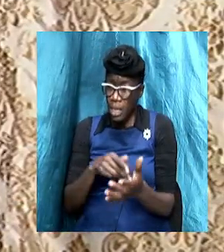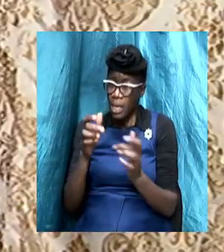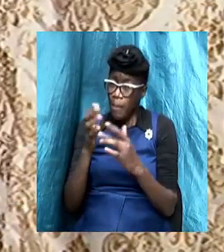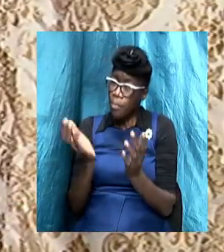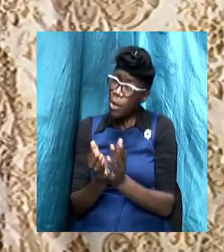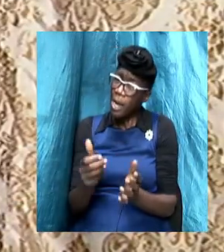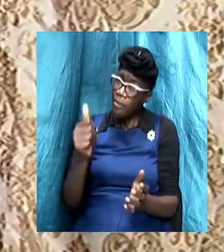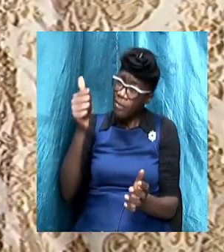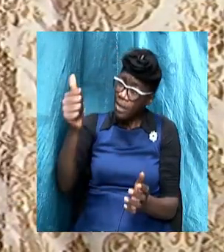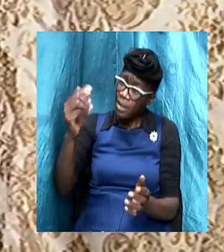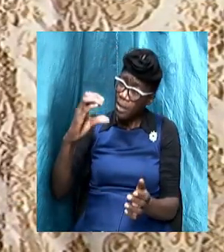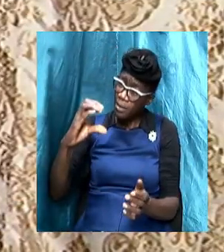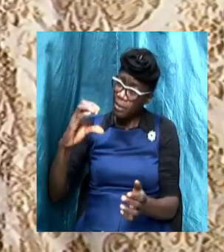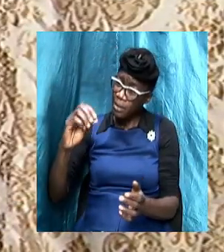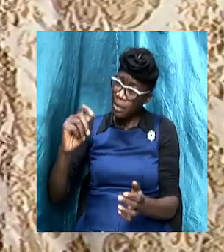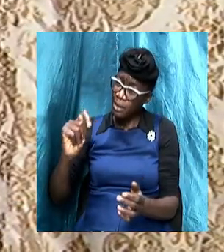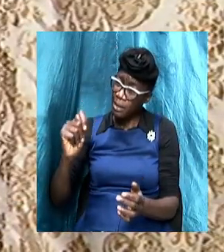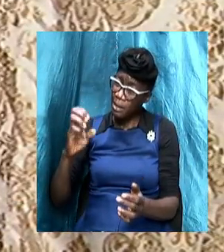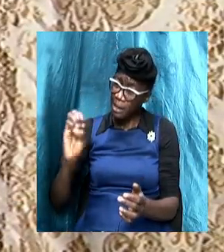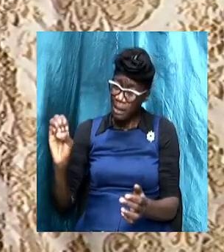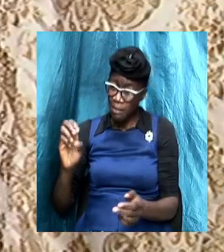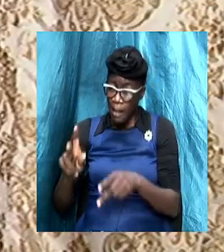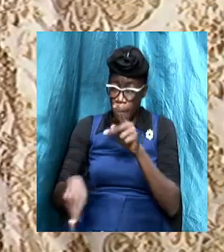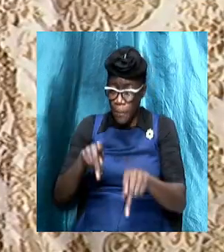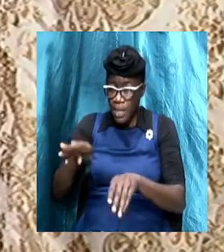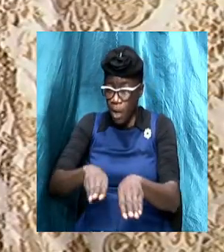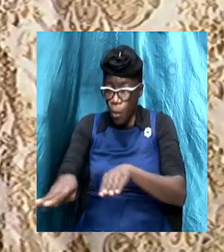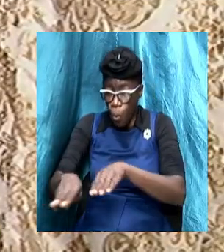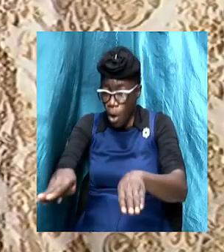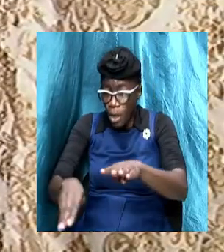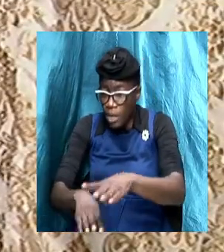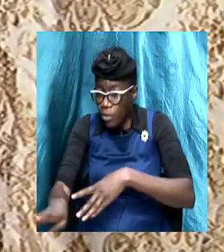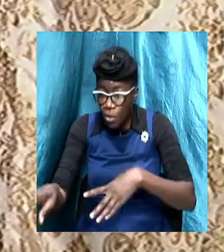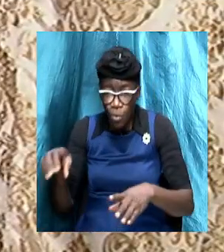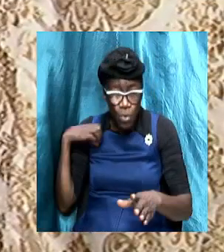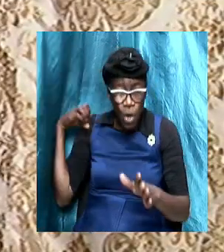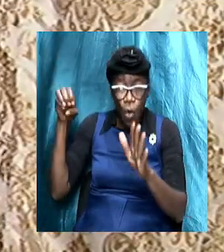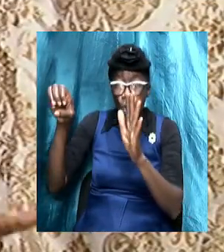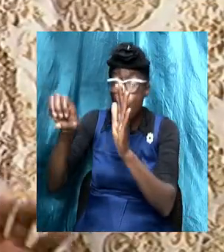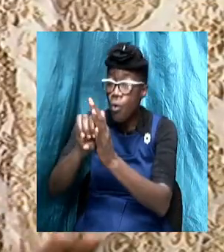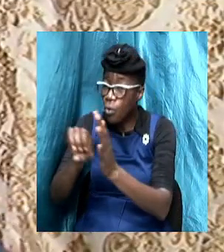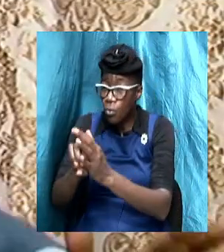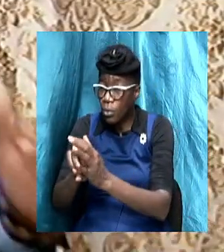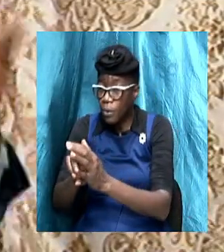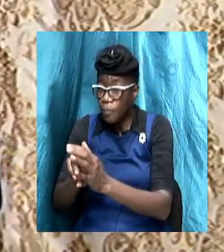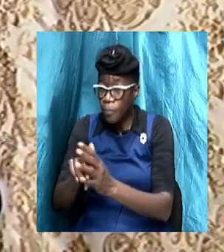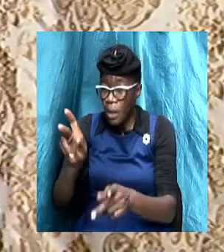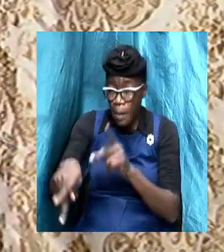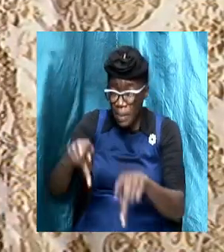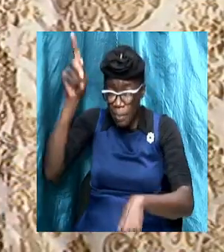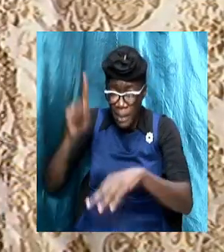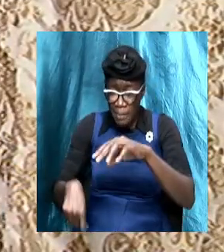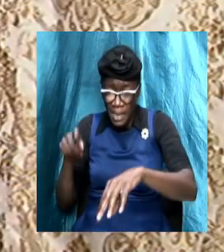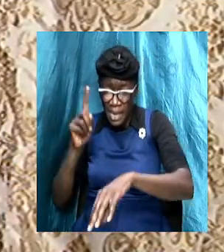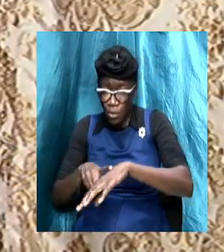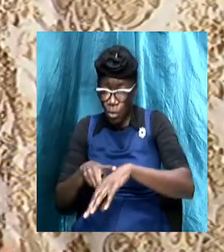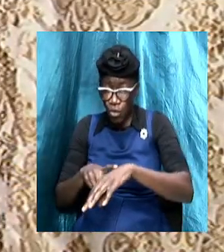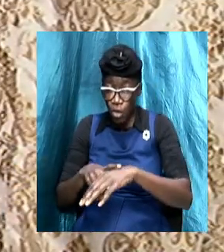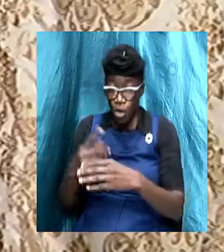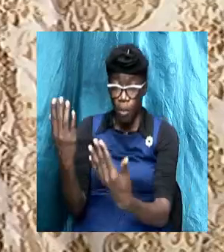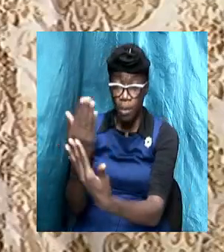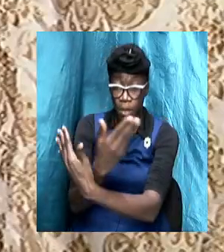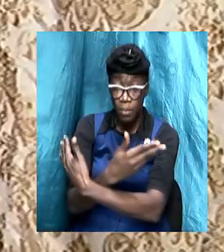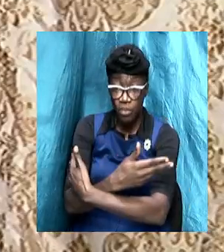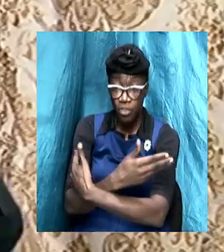fact that Peter was walking through the crowd and there were people who he couldn't touch and the shadow of Peter went over them and people